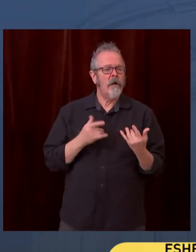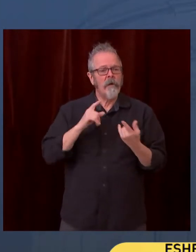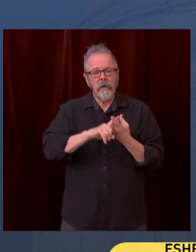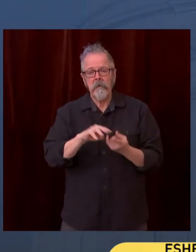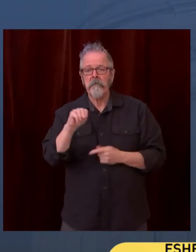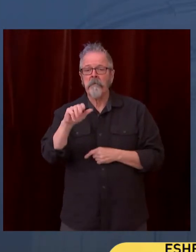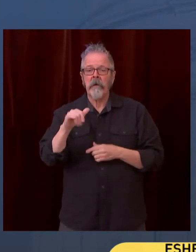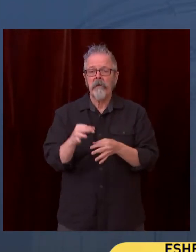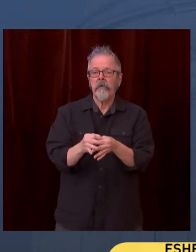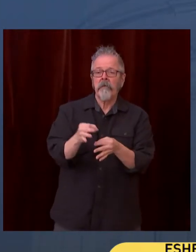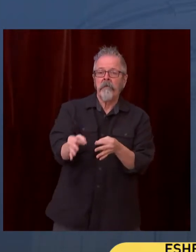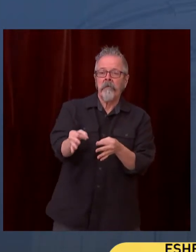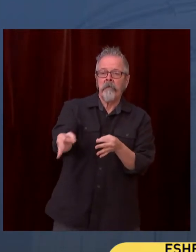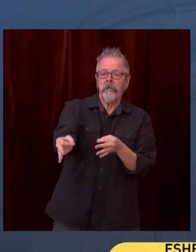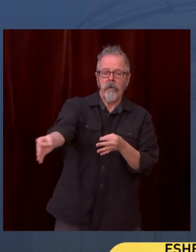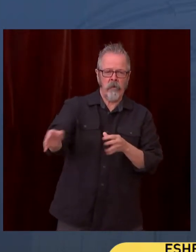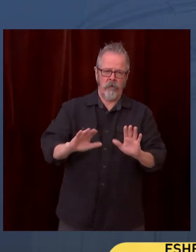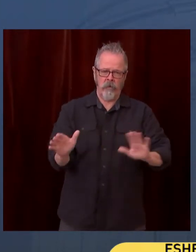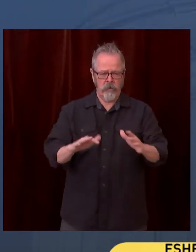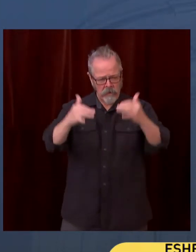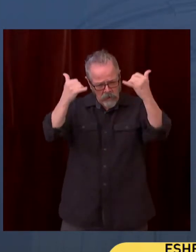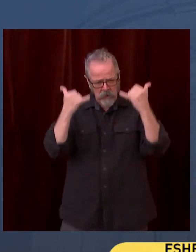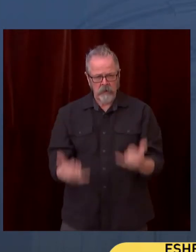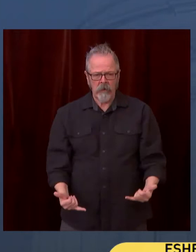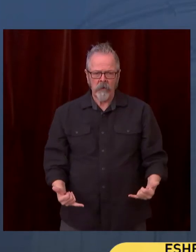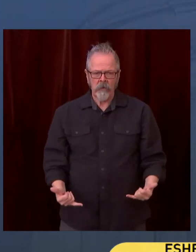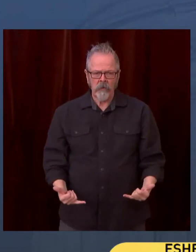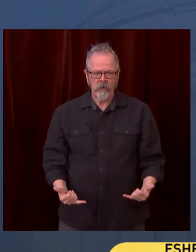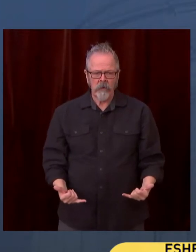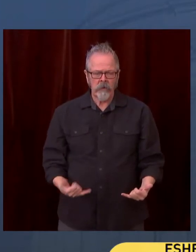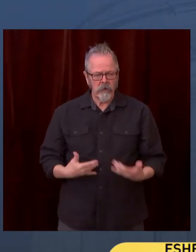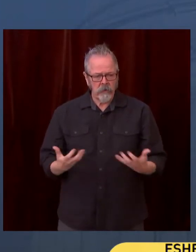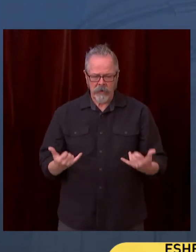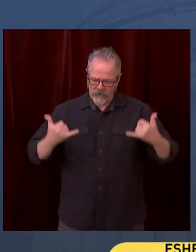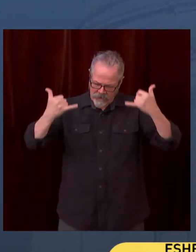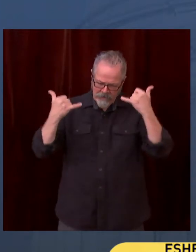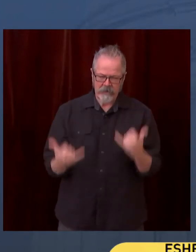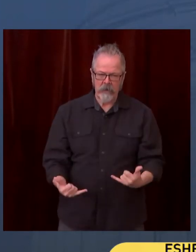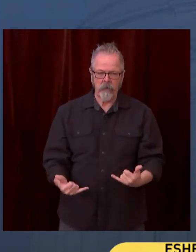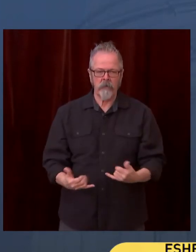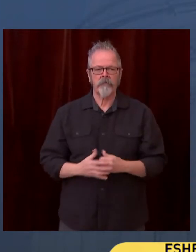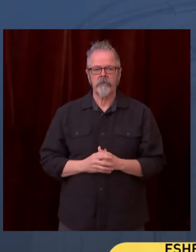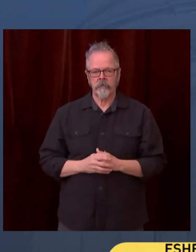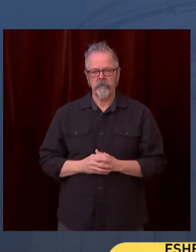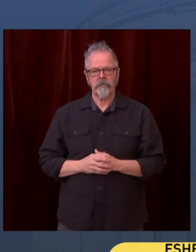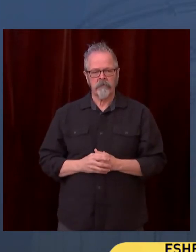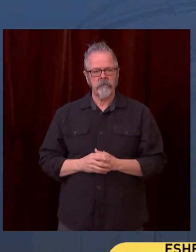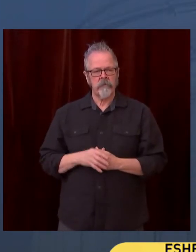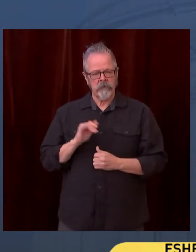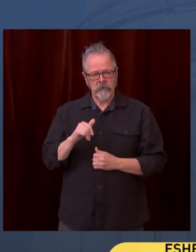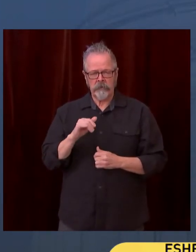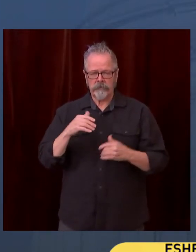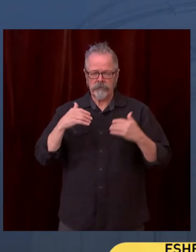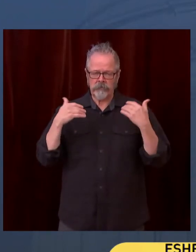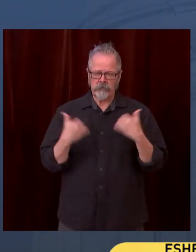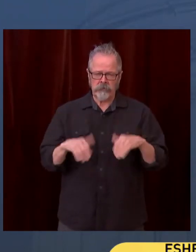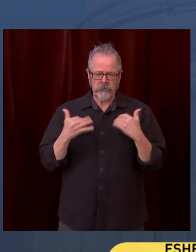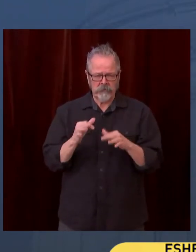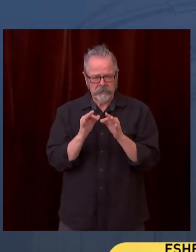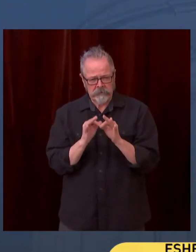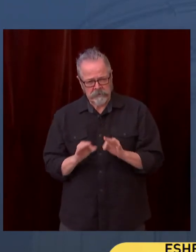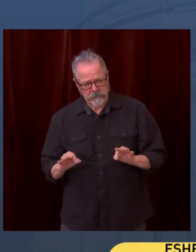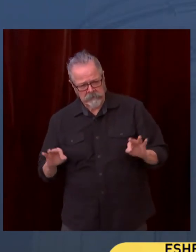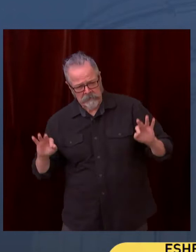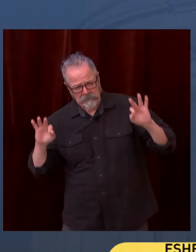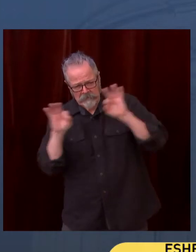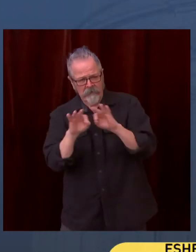going to provide a critical link, as you said, Governor Inslee, for landlords and renters, for preventing homelessness, and for making